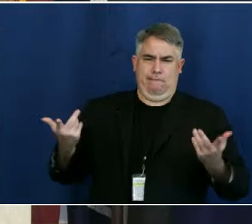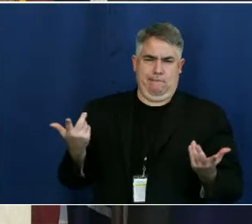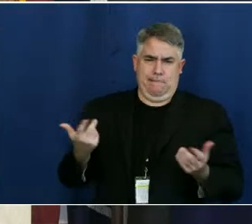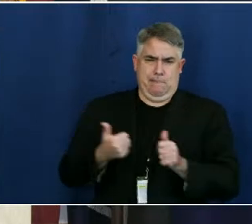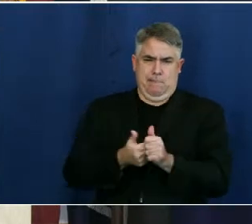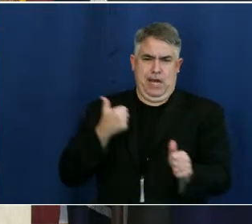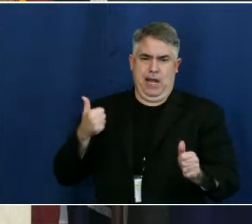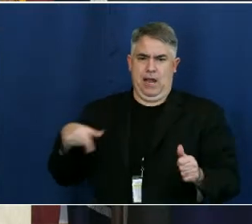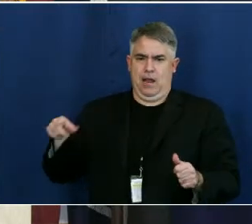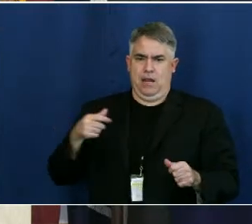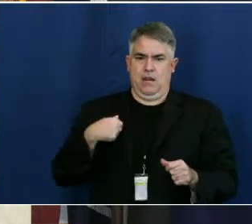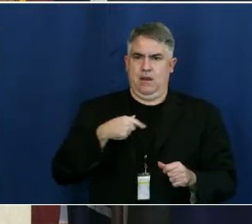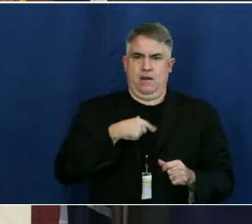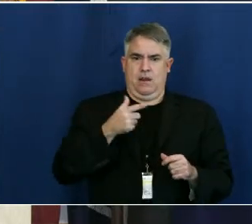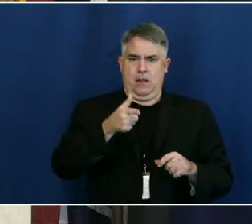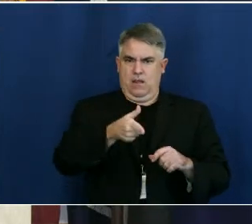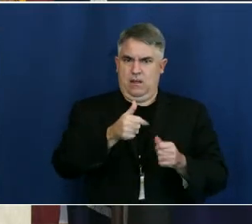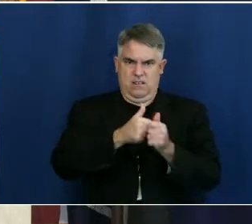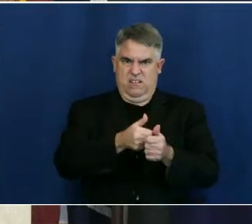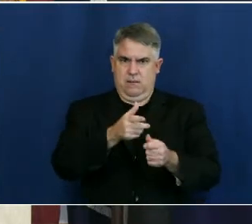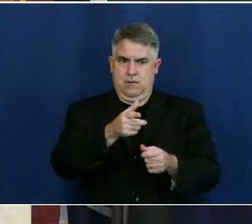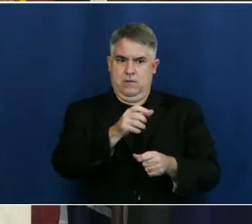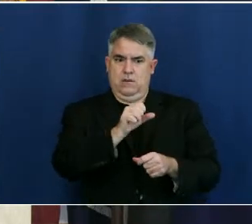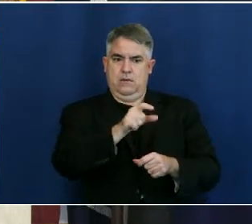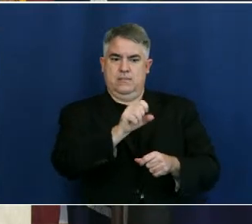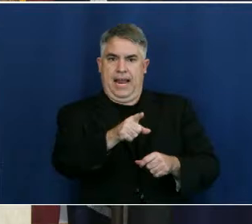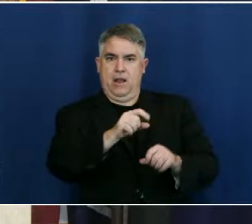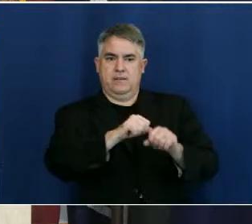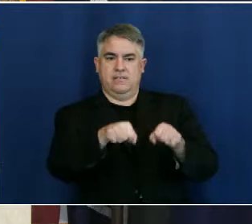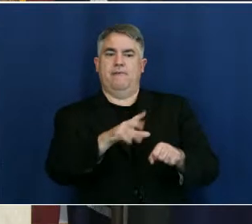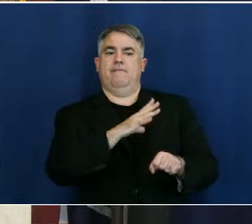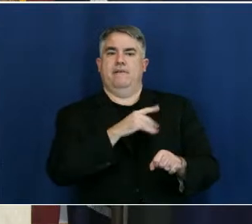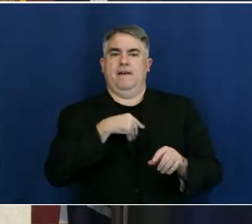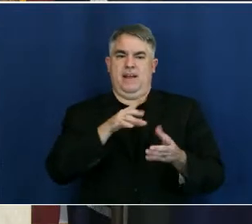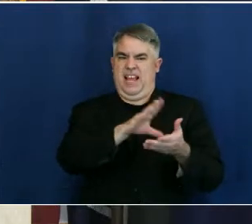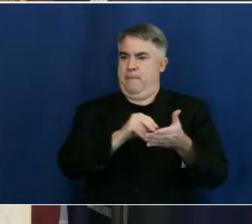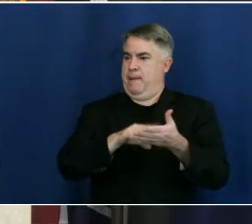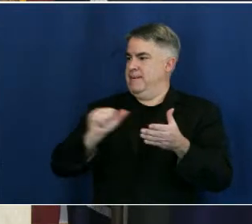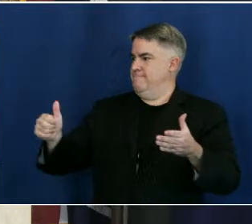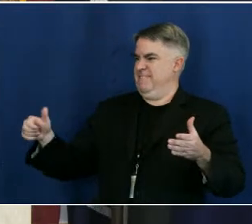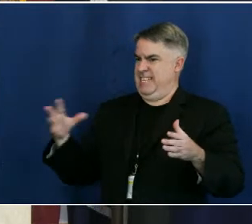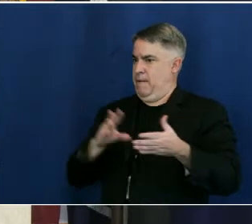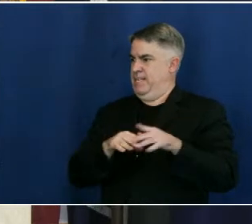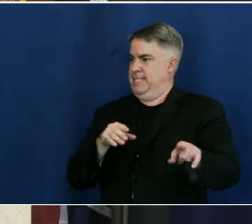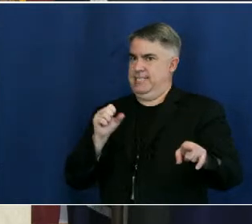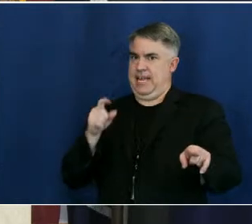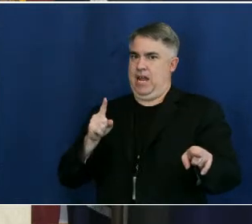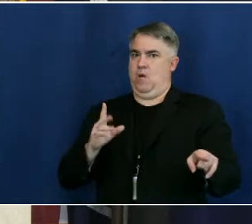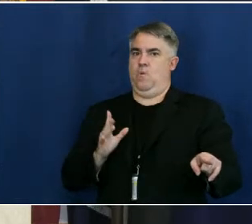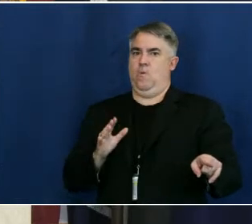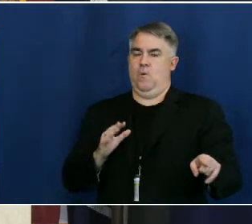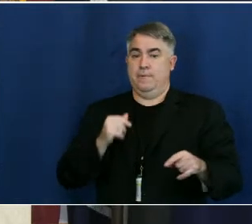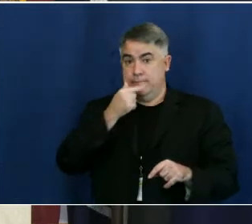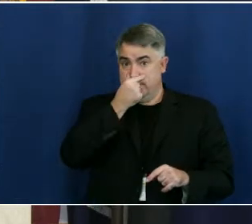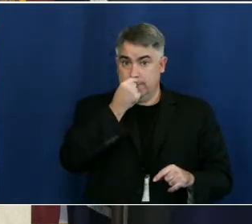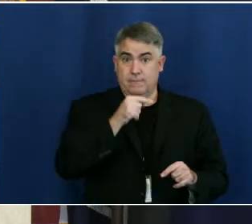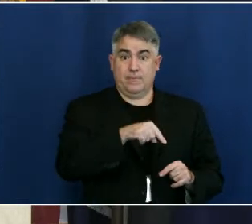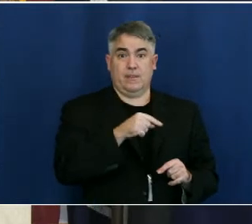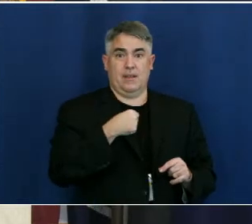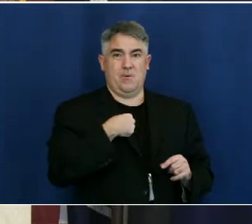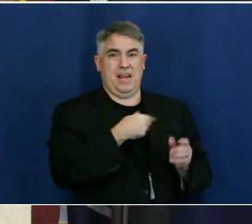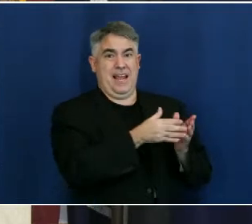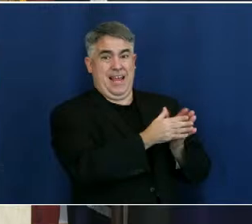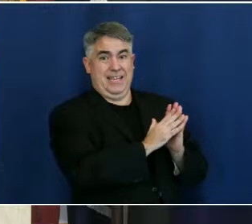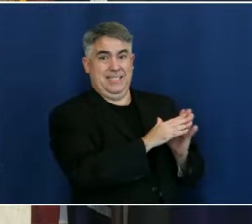they're still working through that. We know we make requests for a lot. We know we get a little, and then as quickly as we can, we get